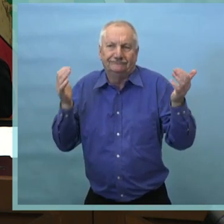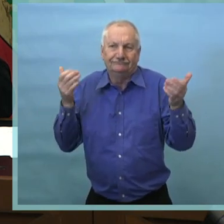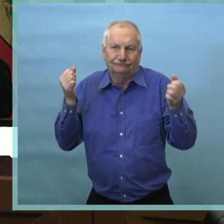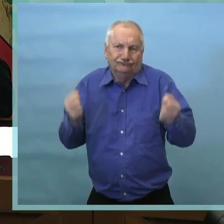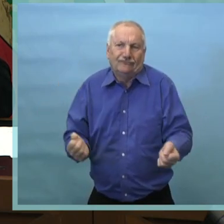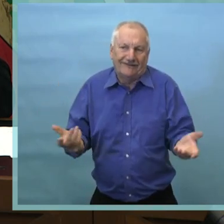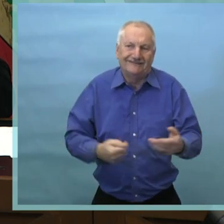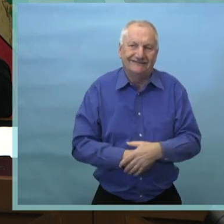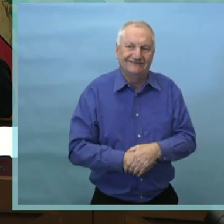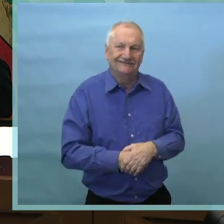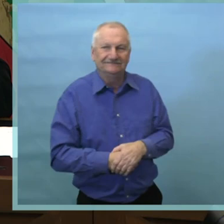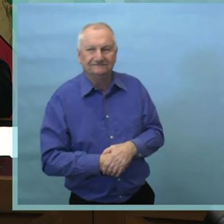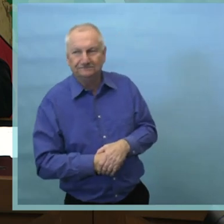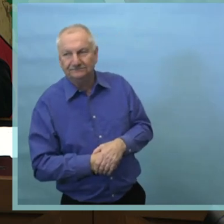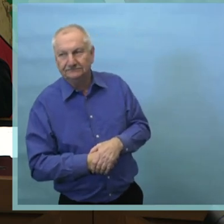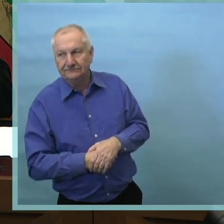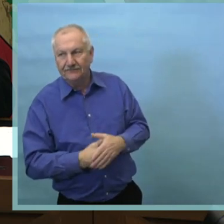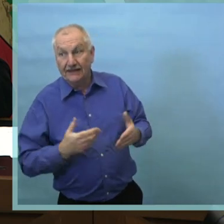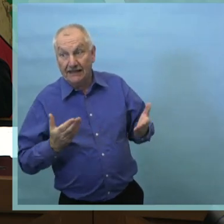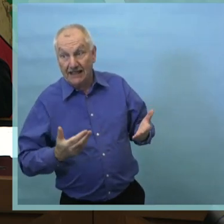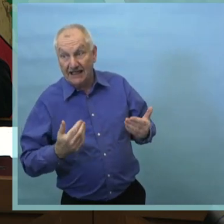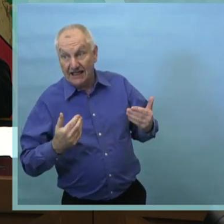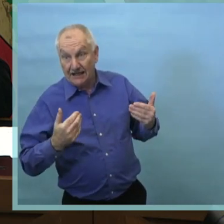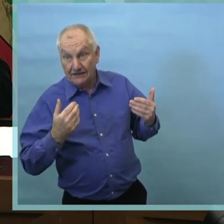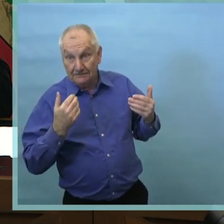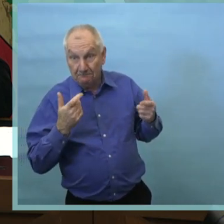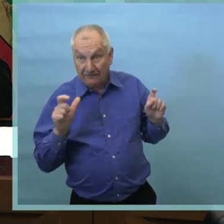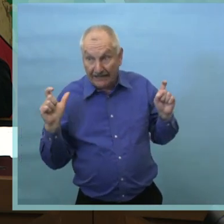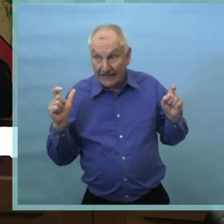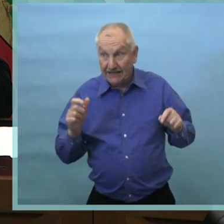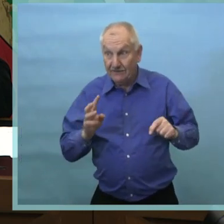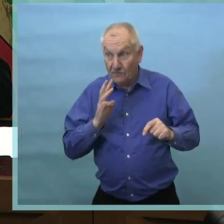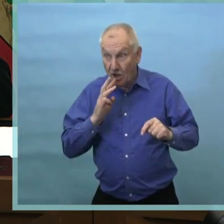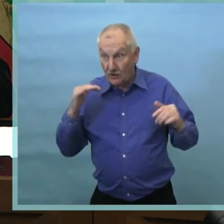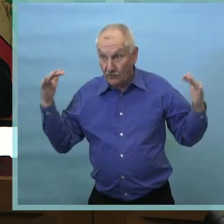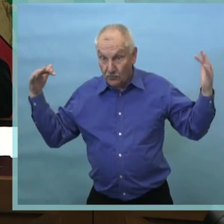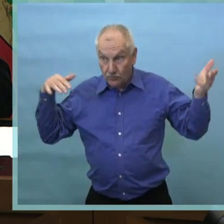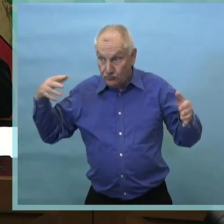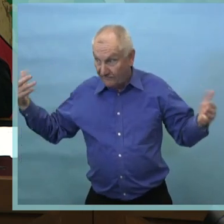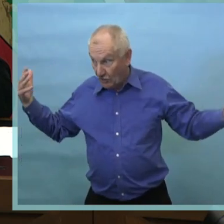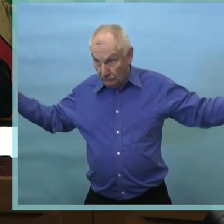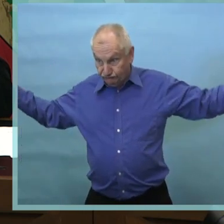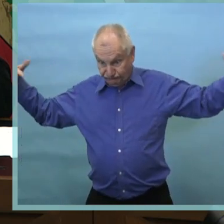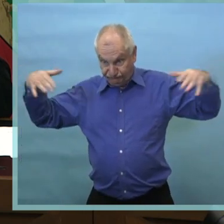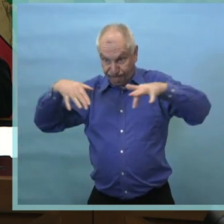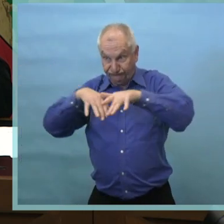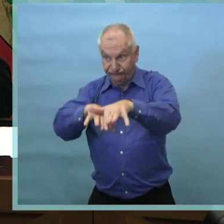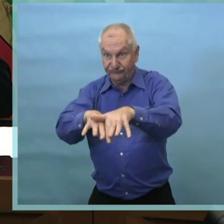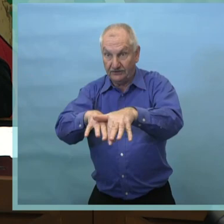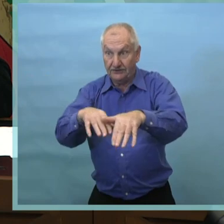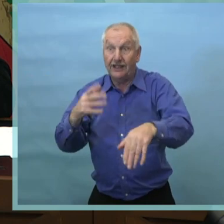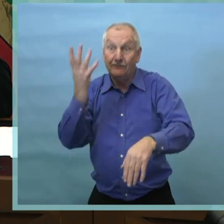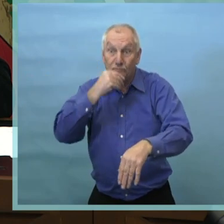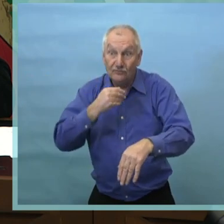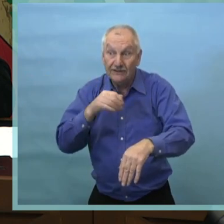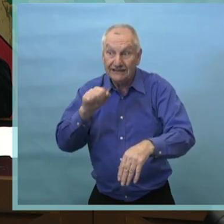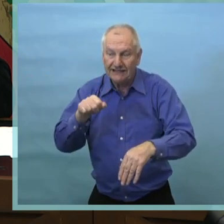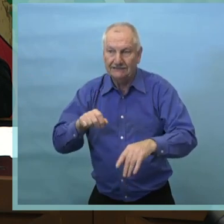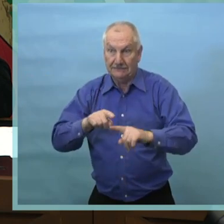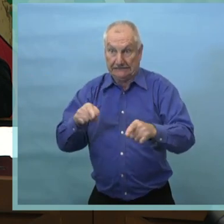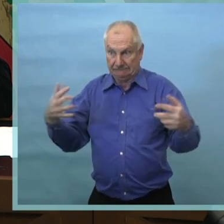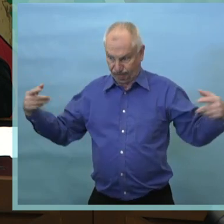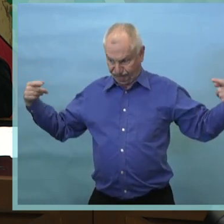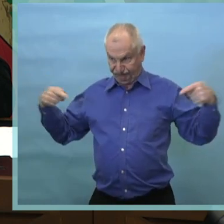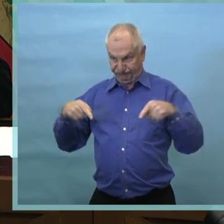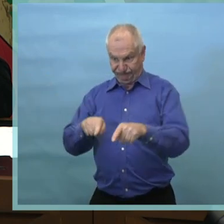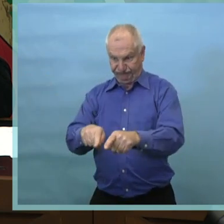at the intersection of two of the most major rivers in Canada, beautiful rivers. But I've said this before, the Red River can